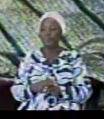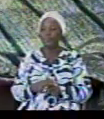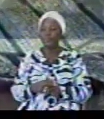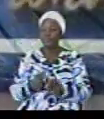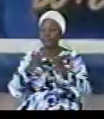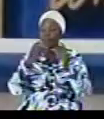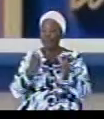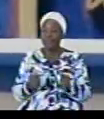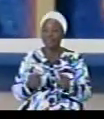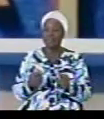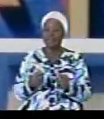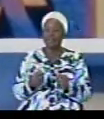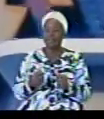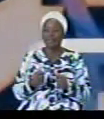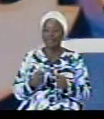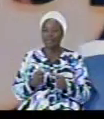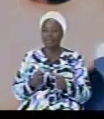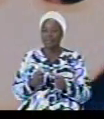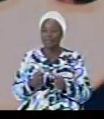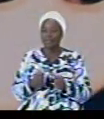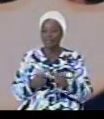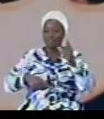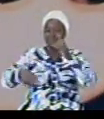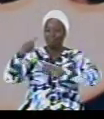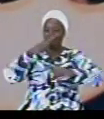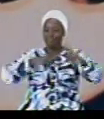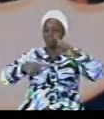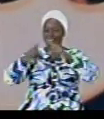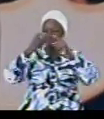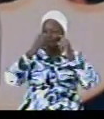Speedily. Everybody shout speedily.